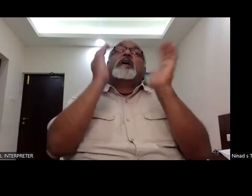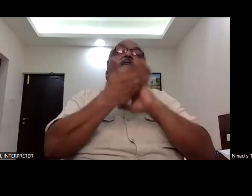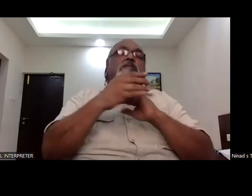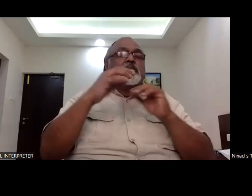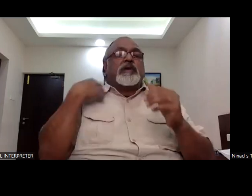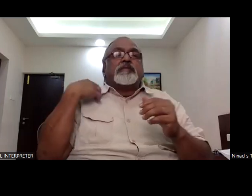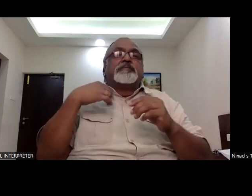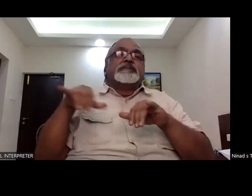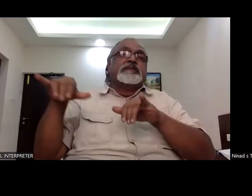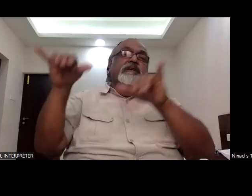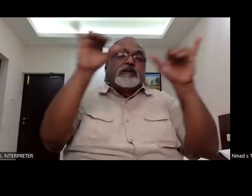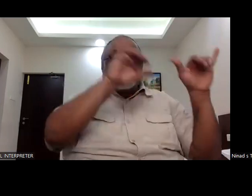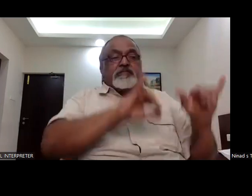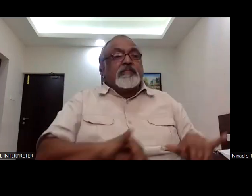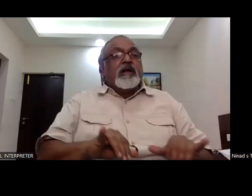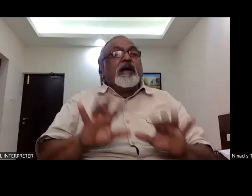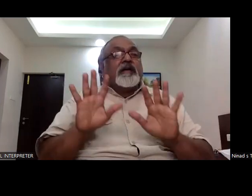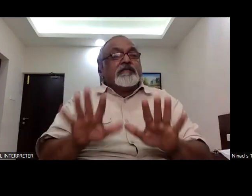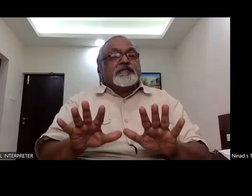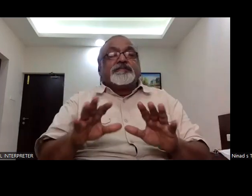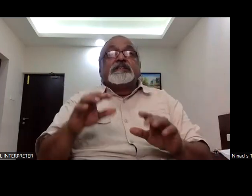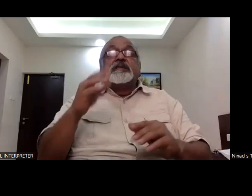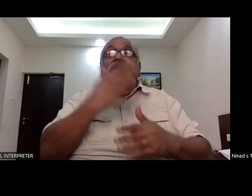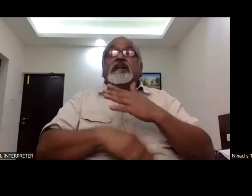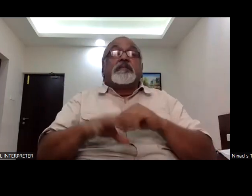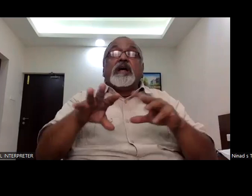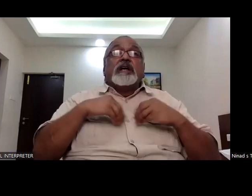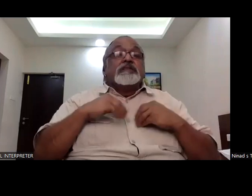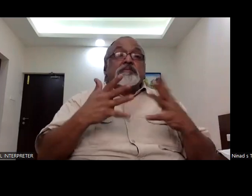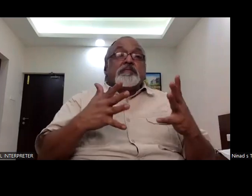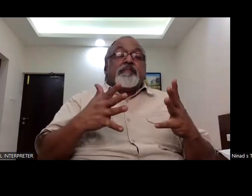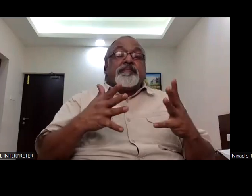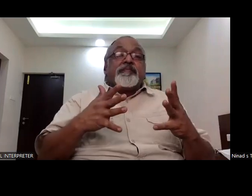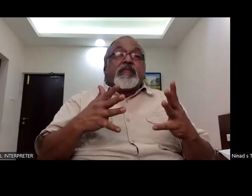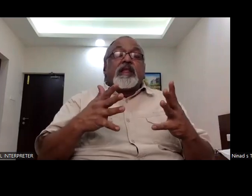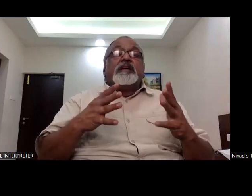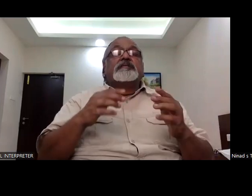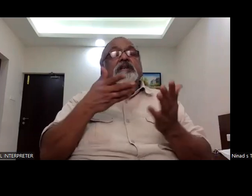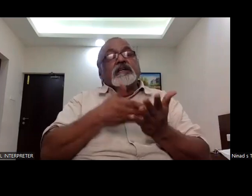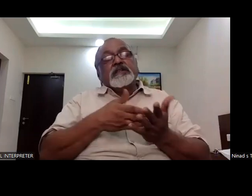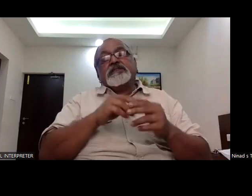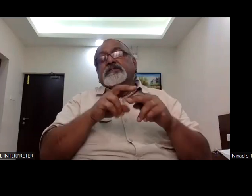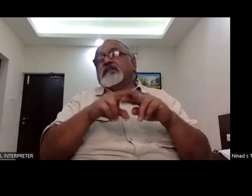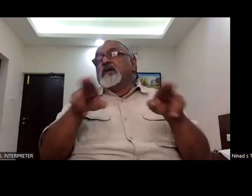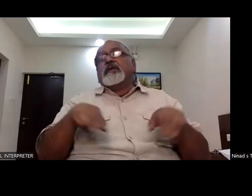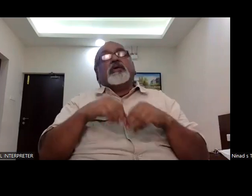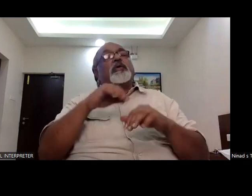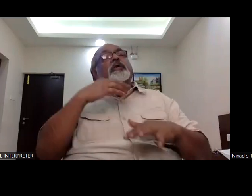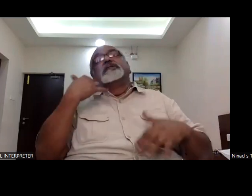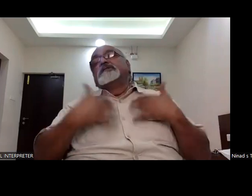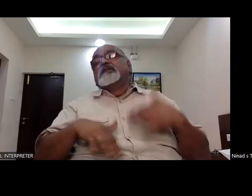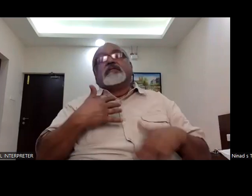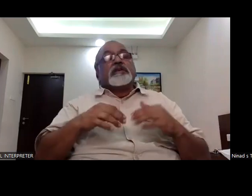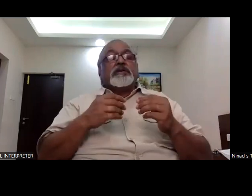is, if the disability is not accepted, then this is what the families goes through. And every stage, even